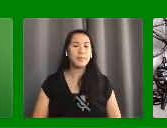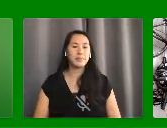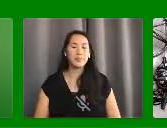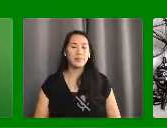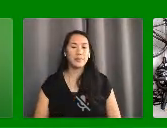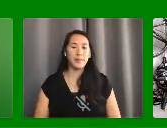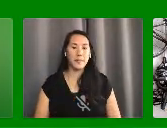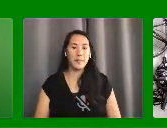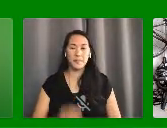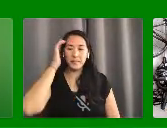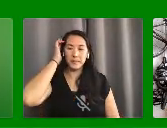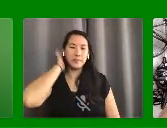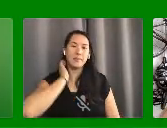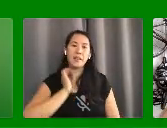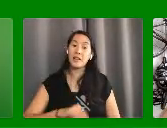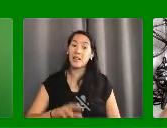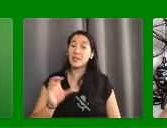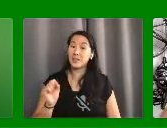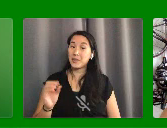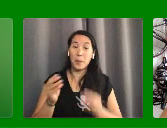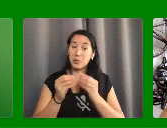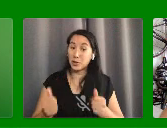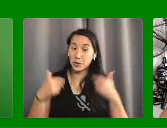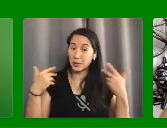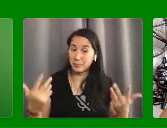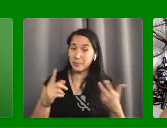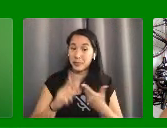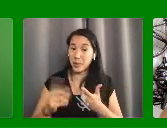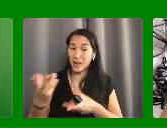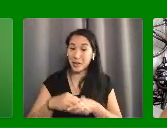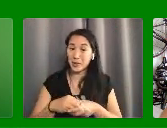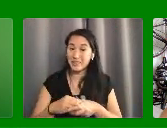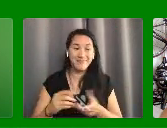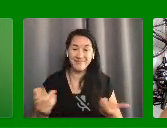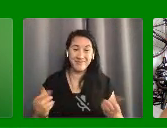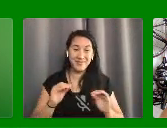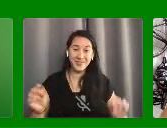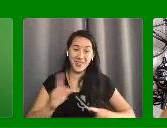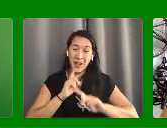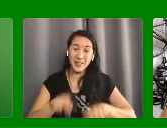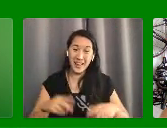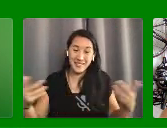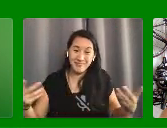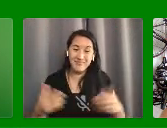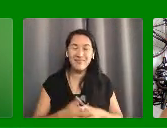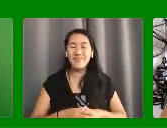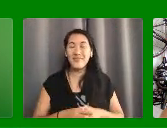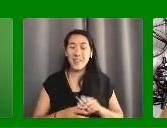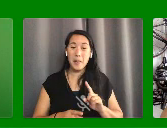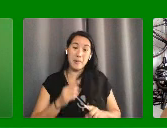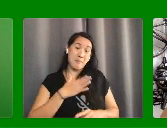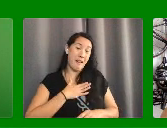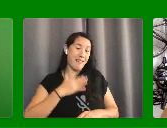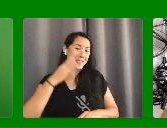Now, this is the million-dollar question. What is the solution to inclusion? And to be quite frank, I don't have the answer. But what I can do is share my